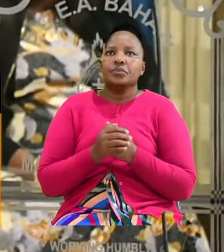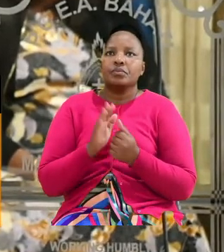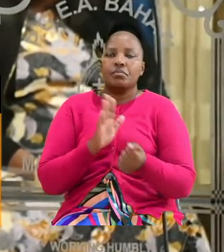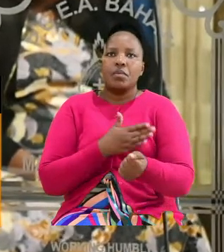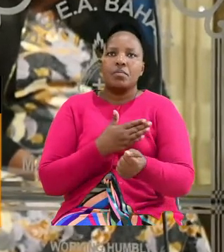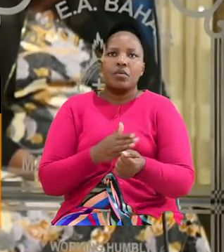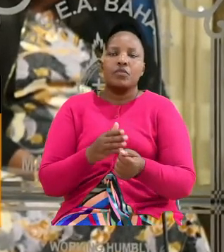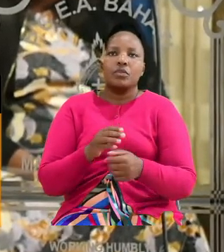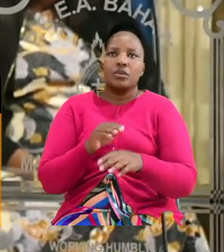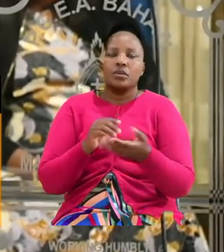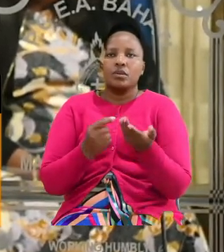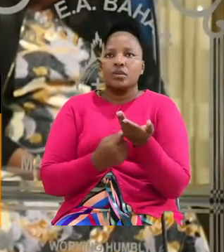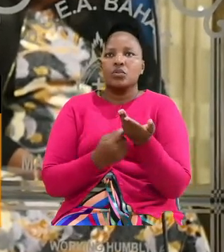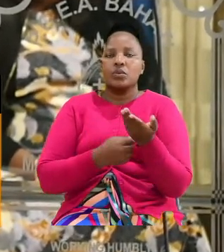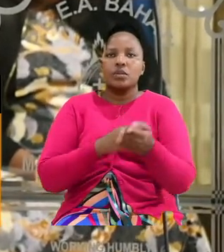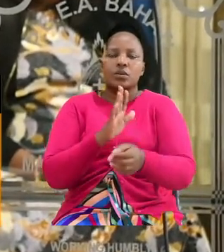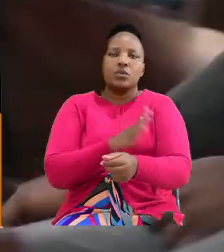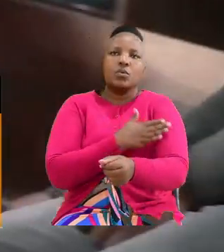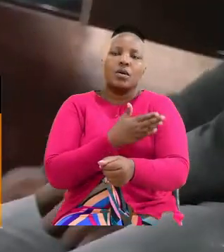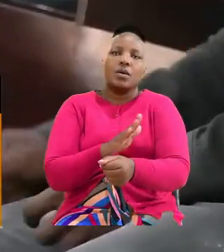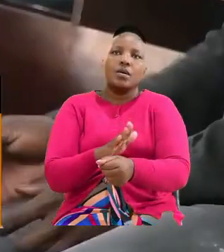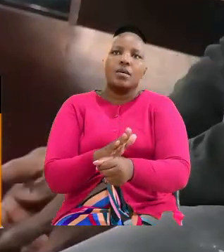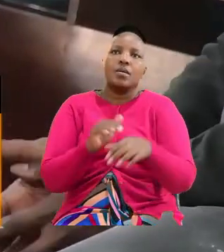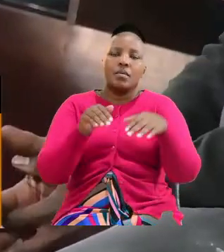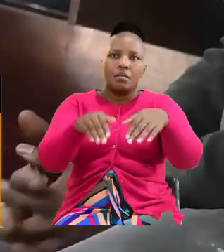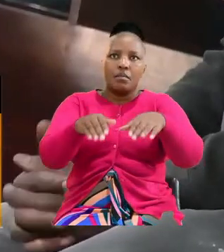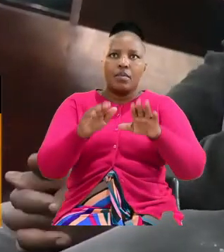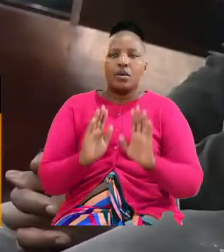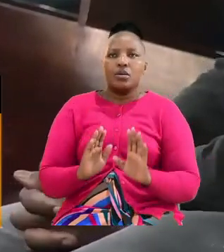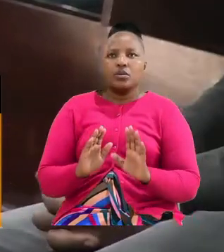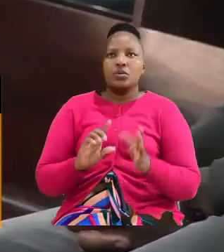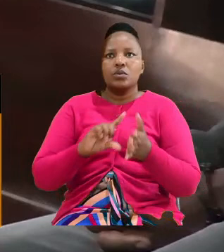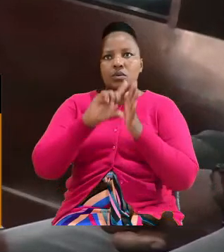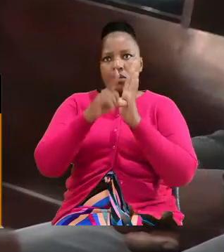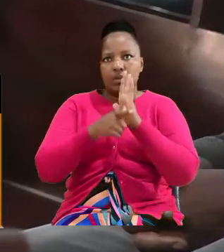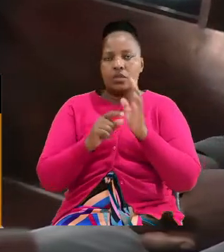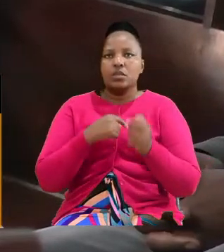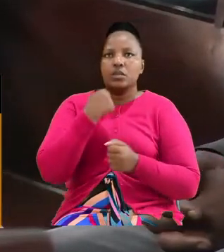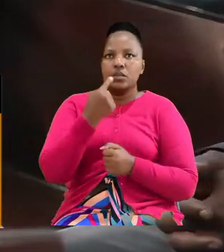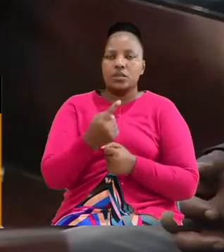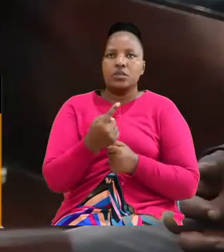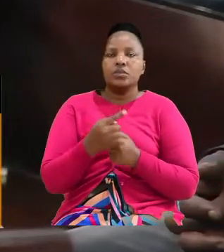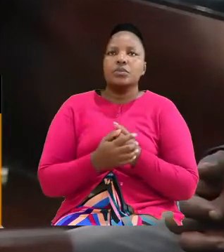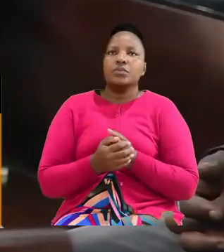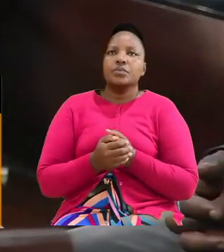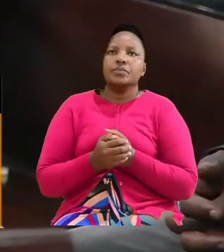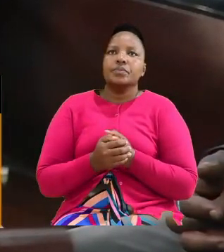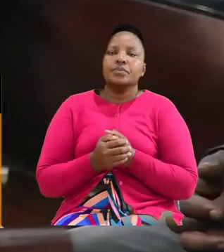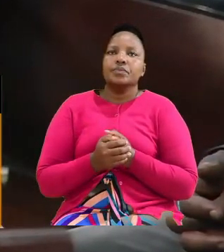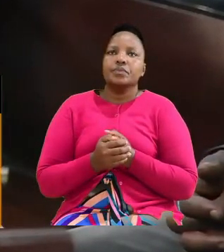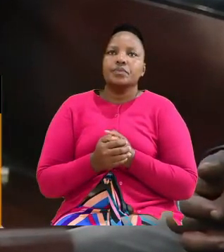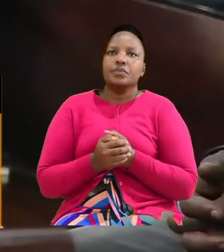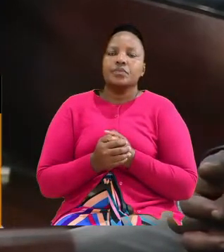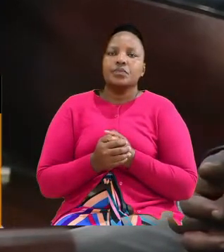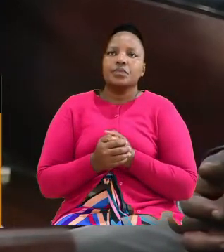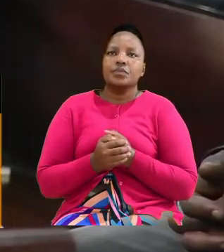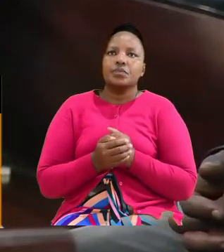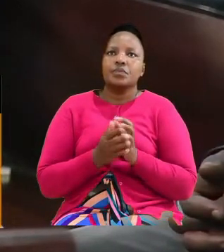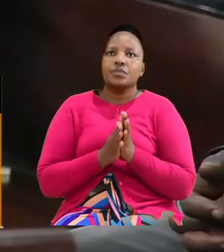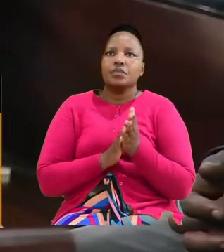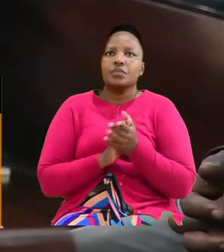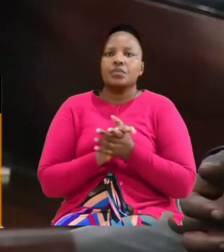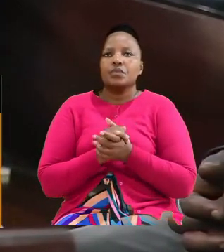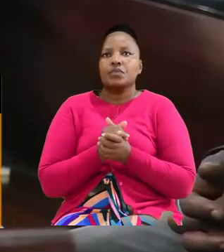member. Burial date will be communicated later. That is from Elder